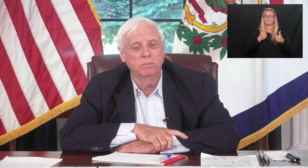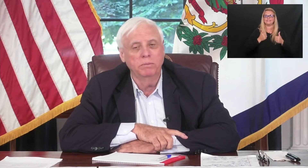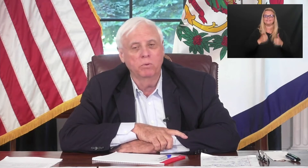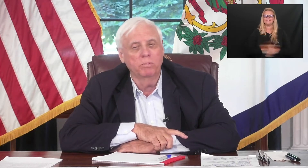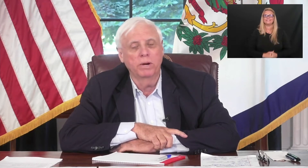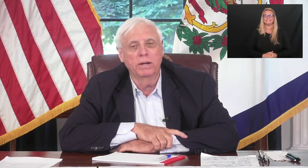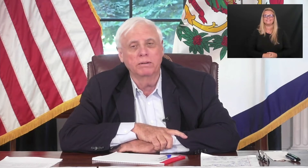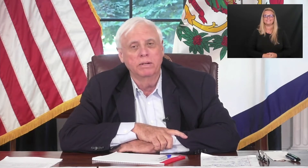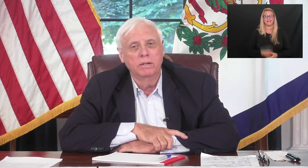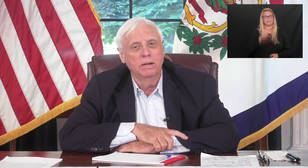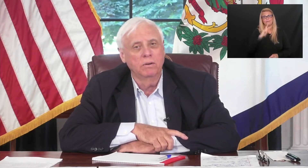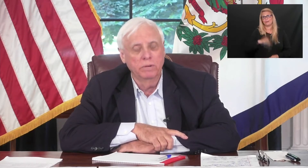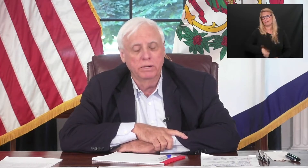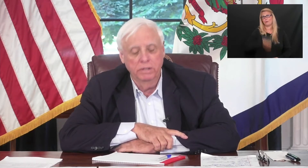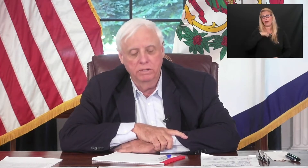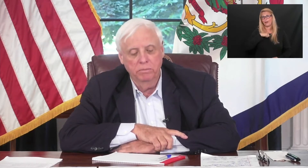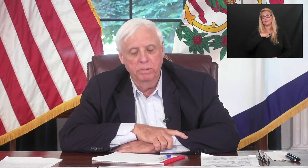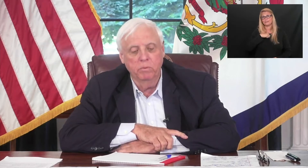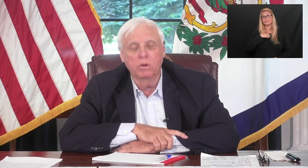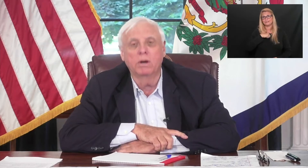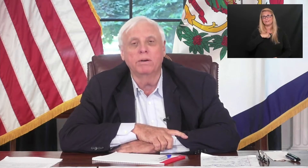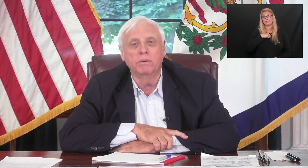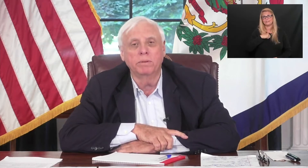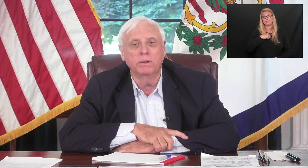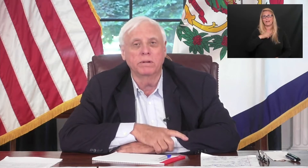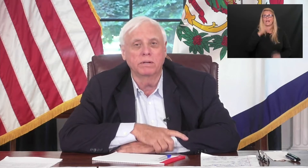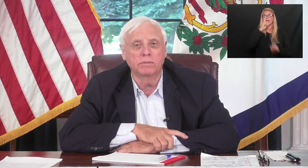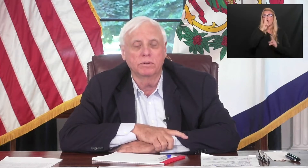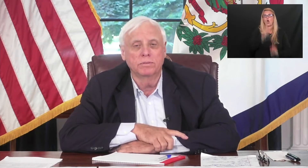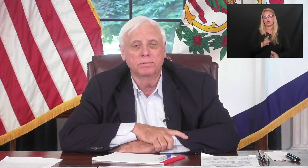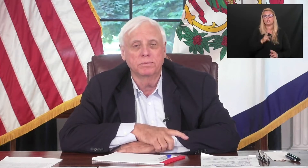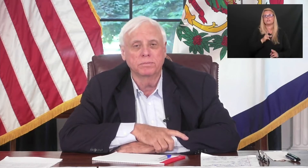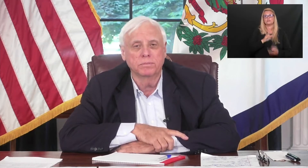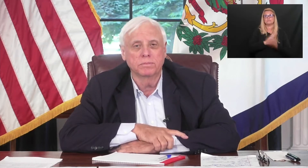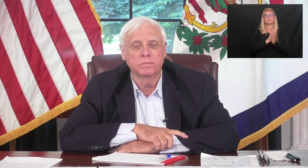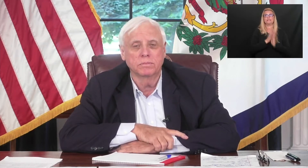couldn't be more proud. I really couldn't be more honored to be your governor.